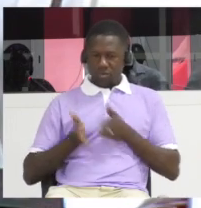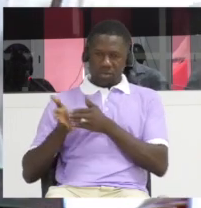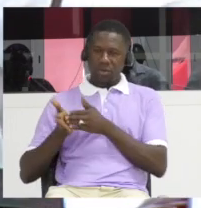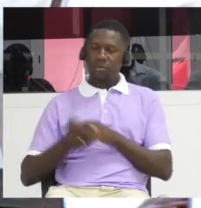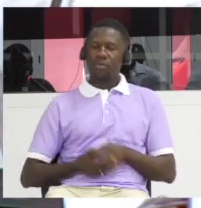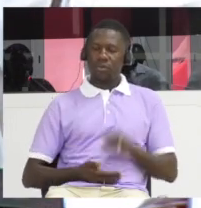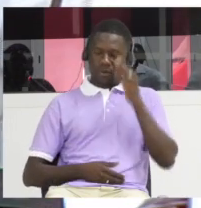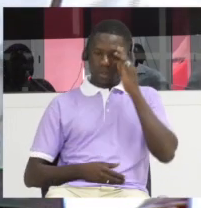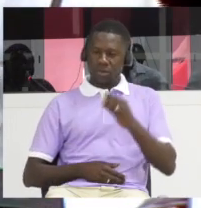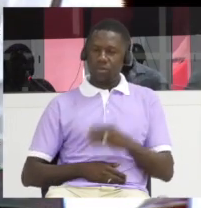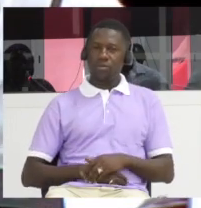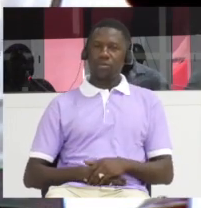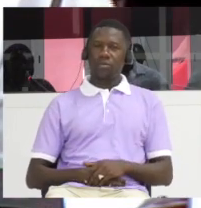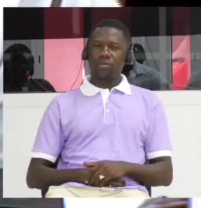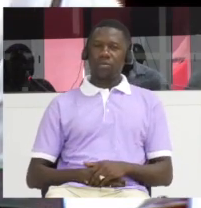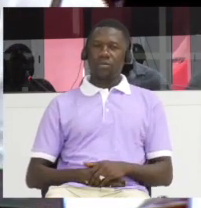you very much, Mr. Chair.